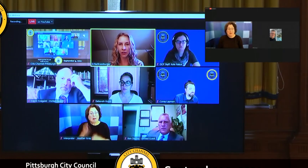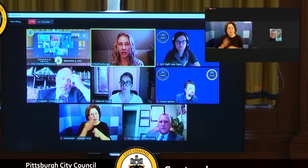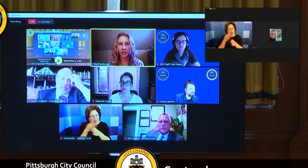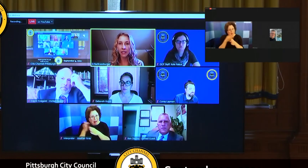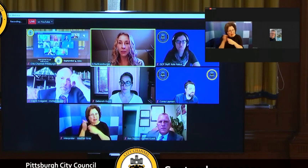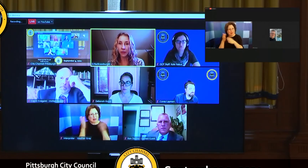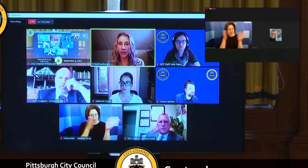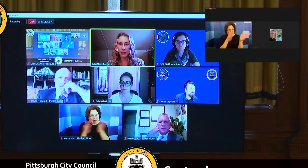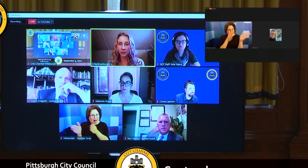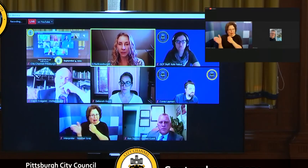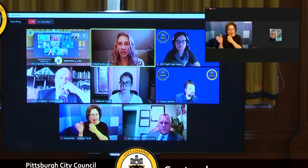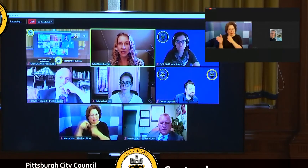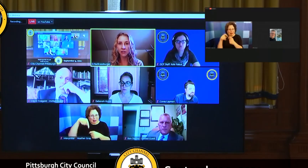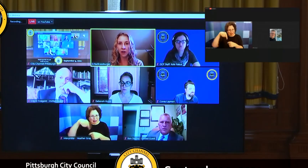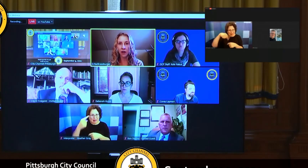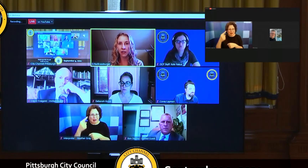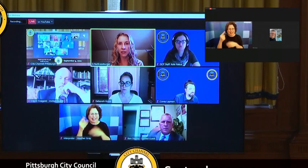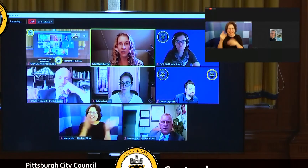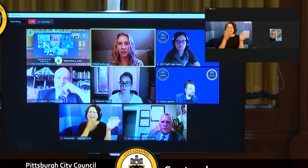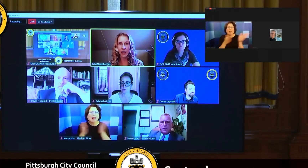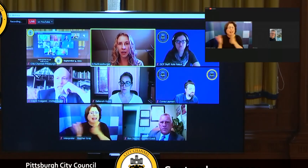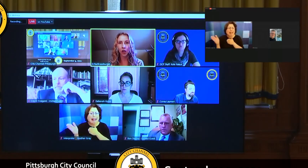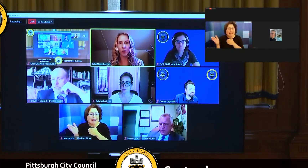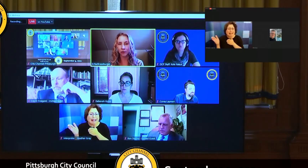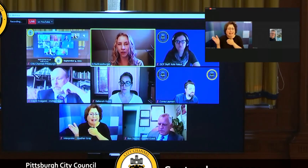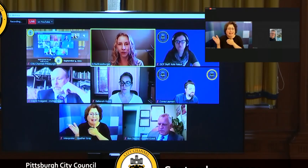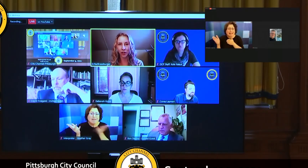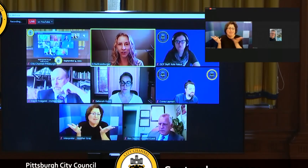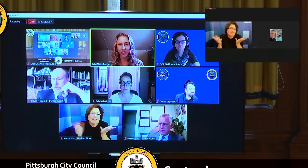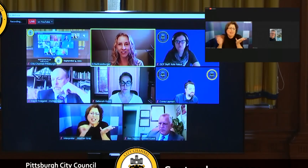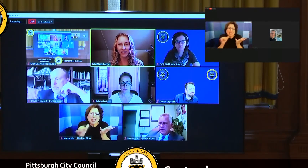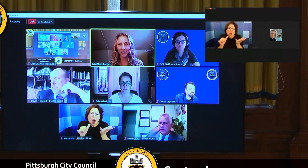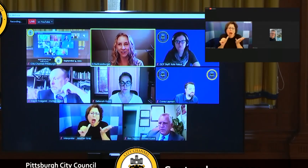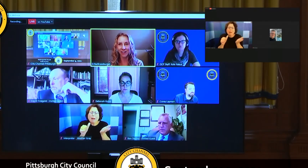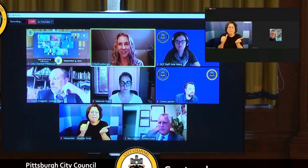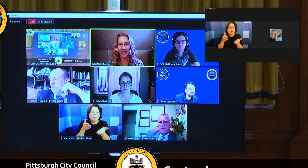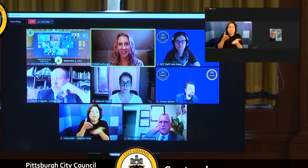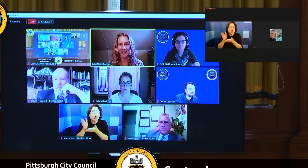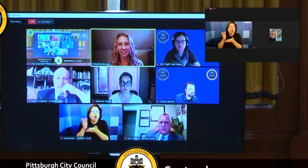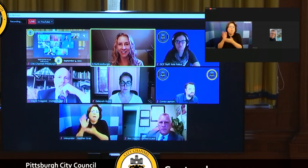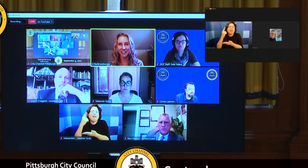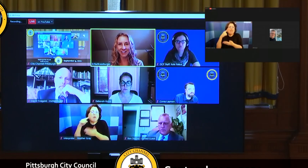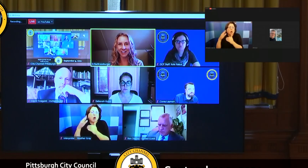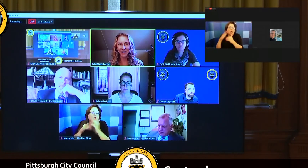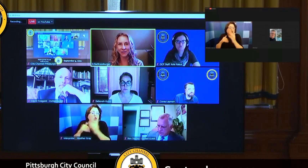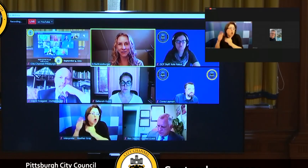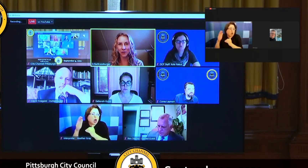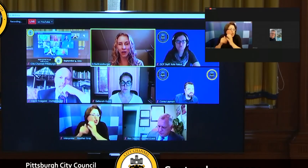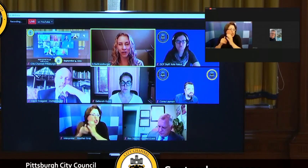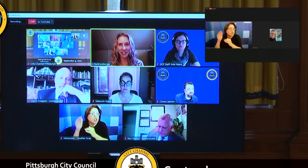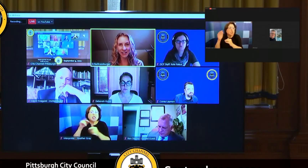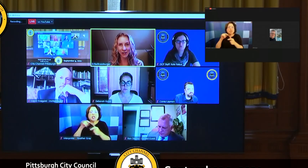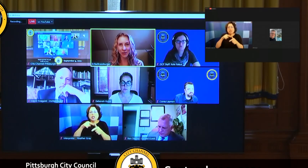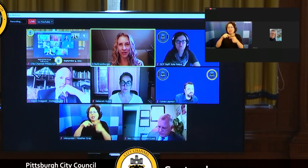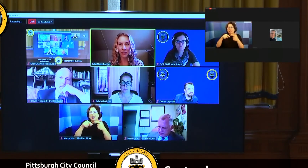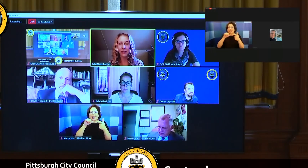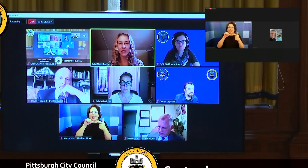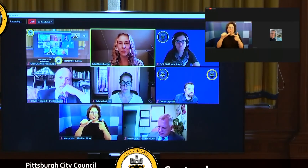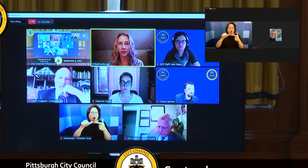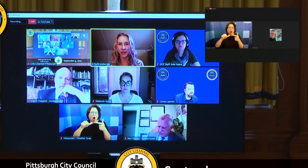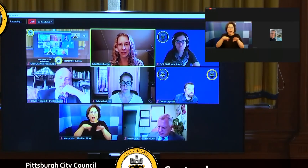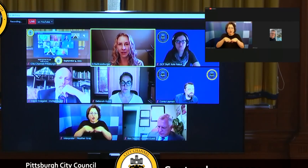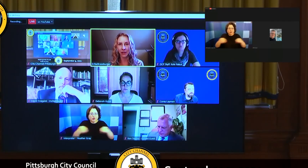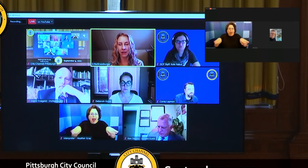particular, is a plan. It's not a permit for construction. It's not a groundbreaking ceremony. It is